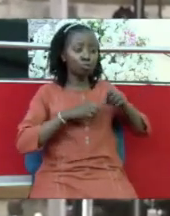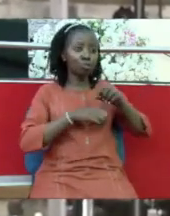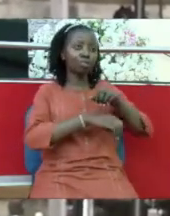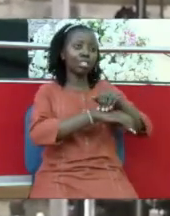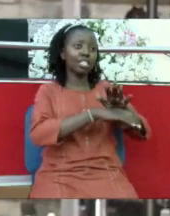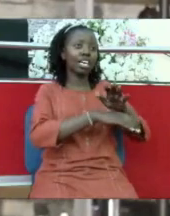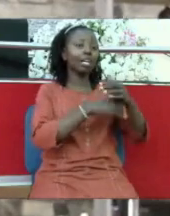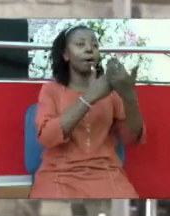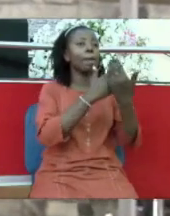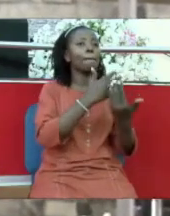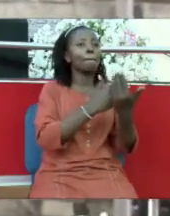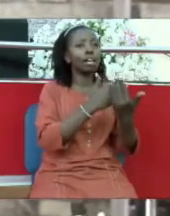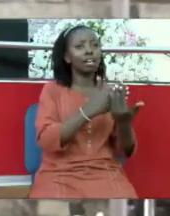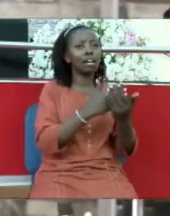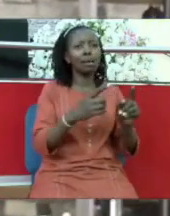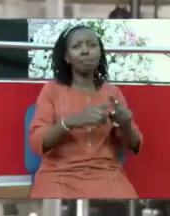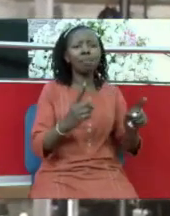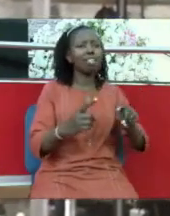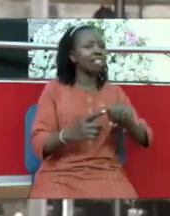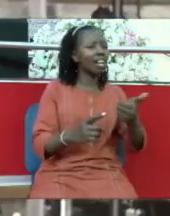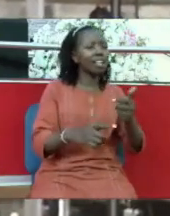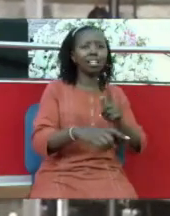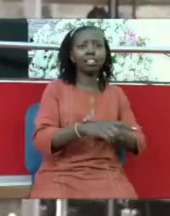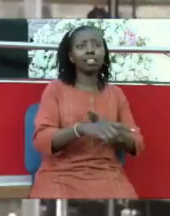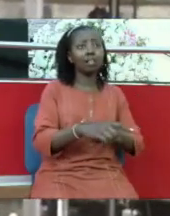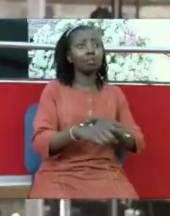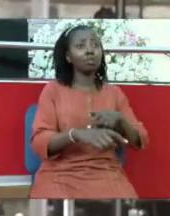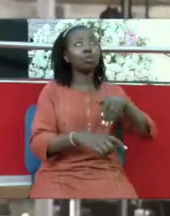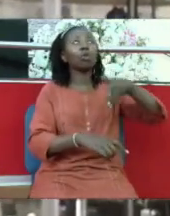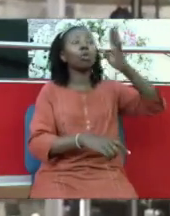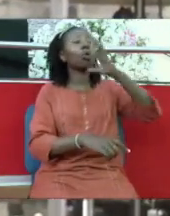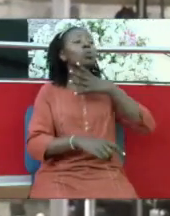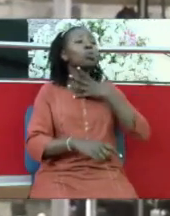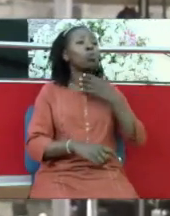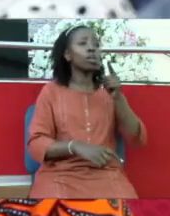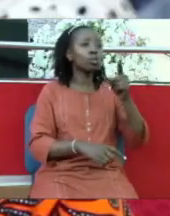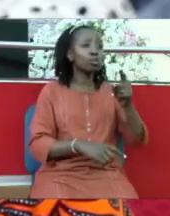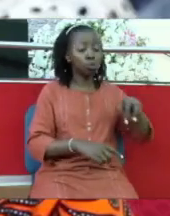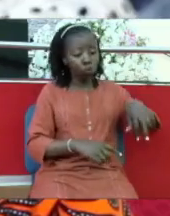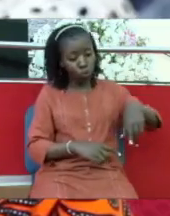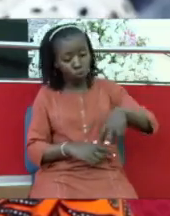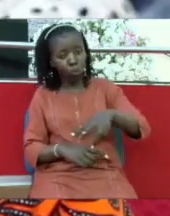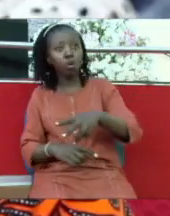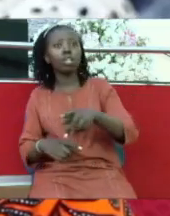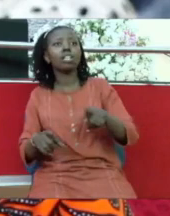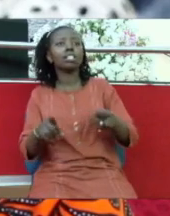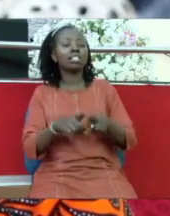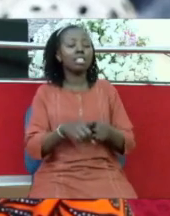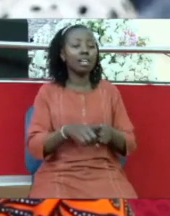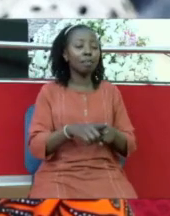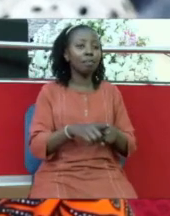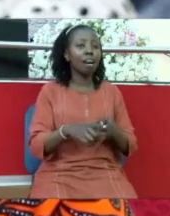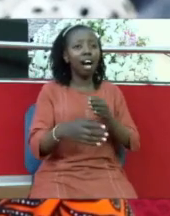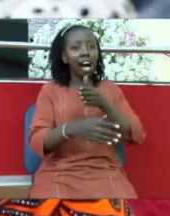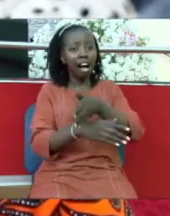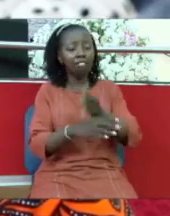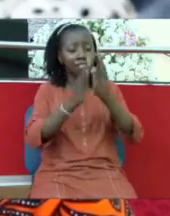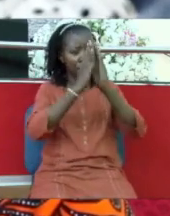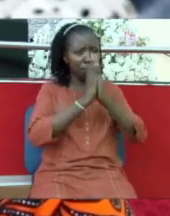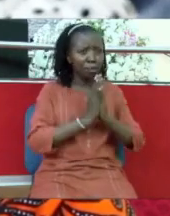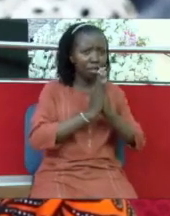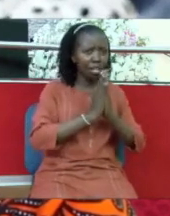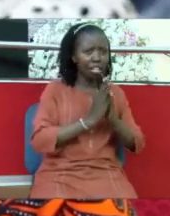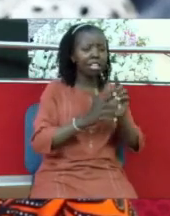But in most other times, lakini mara nyingi, he wants you to step out. Angetaka utembee. After you have prayed, baada ya kuomba, then you step